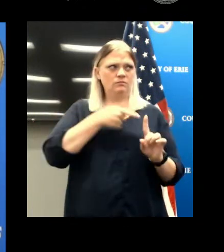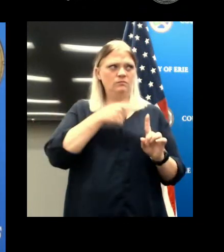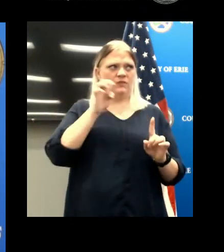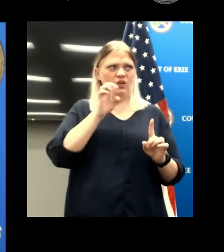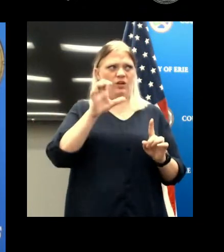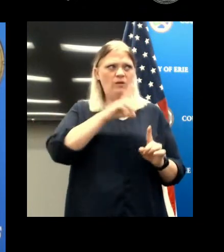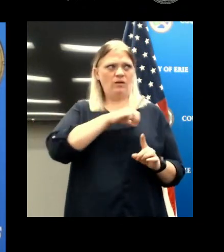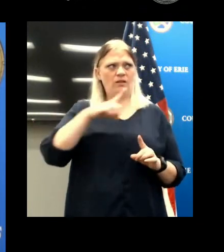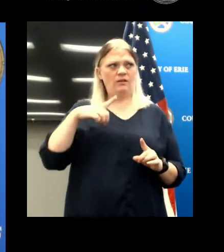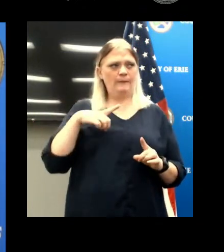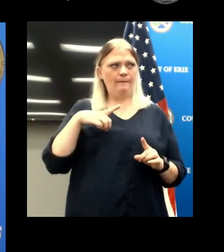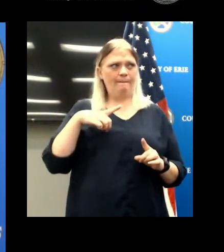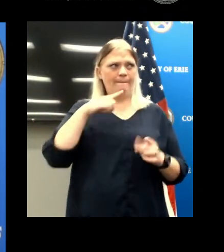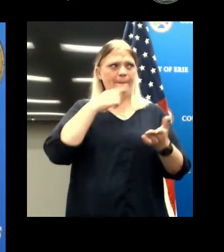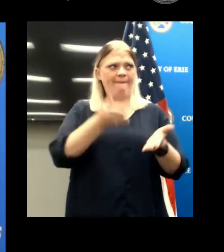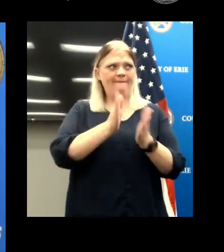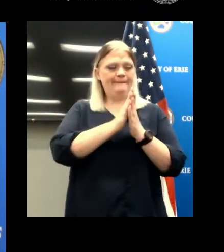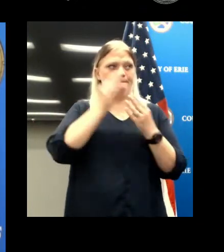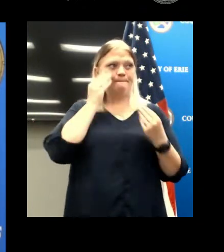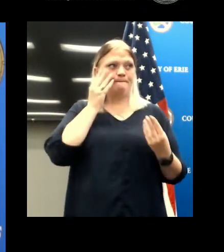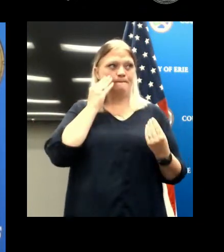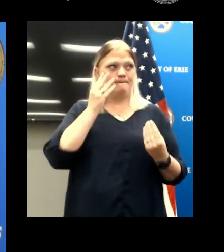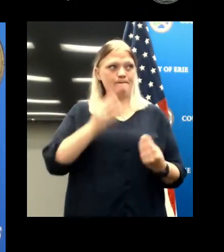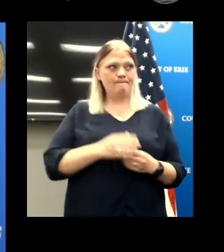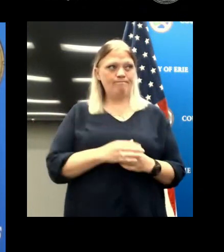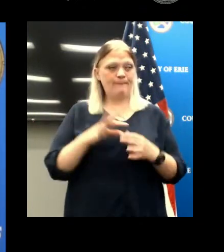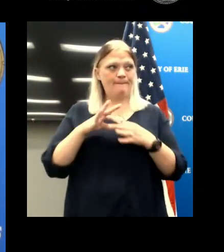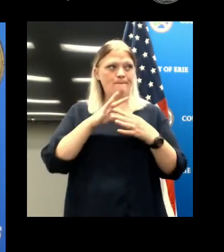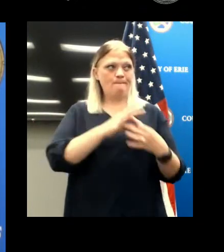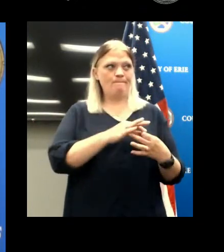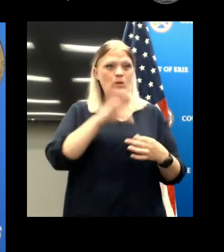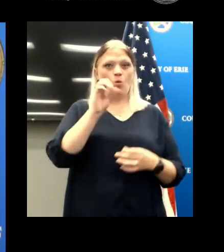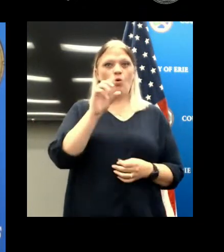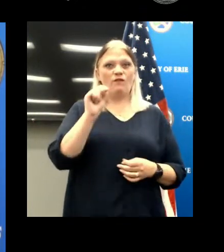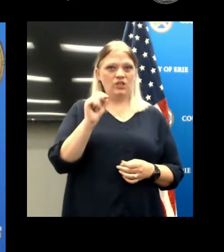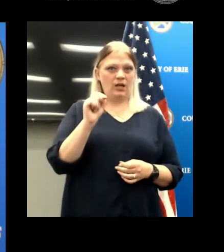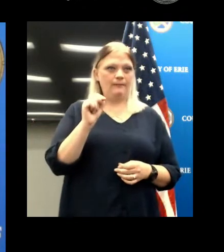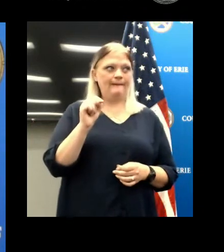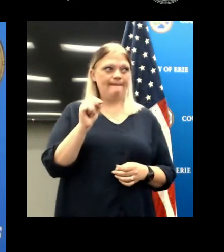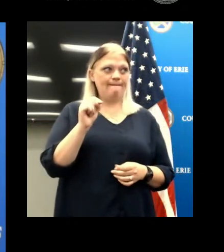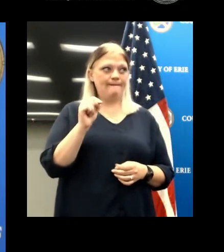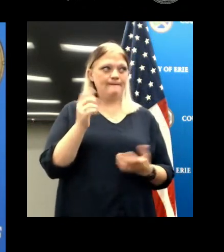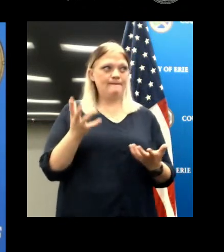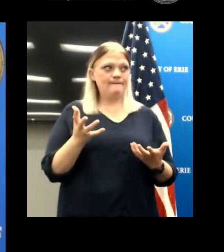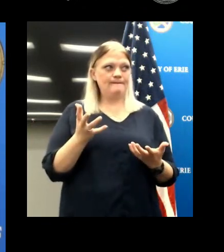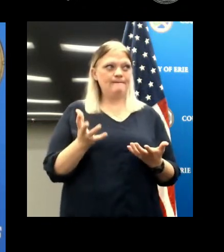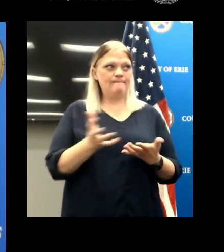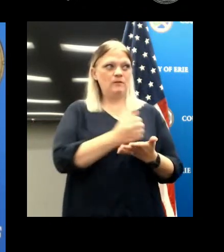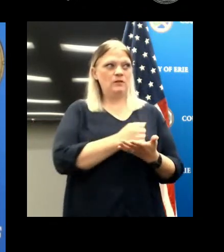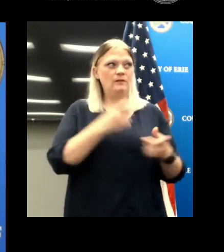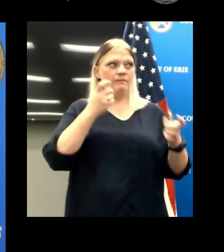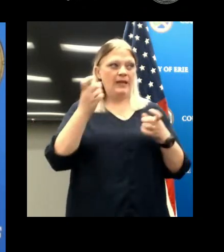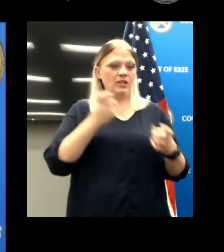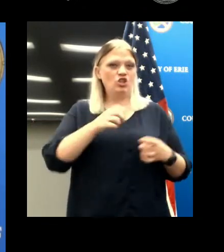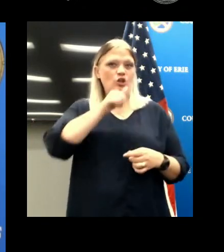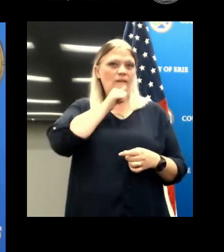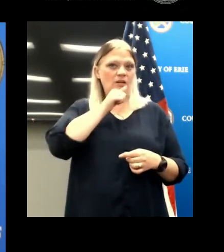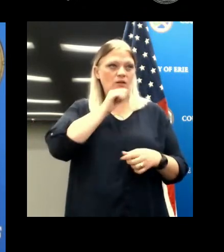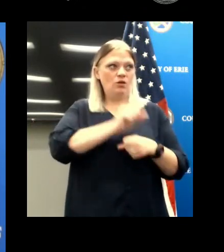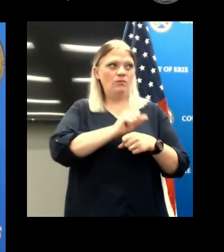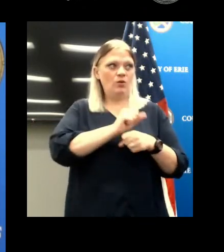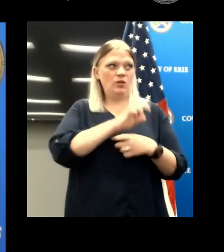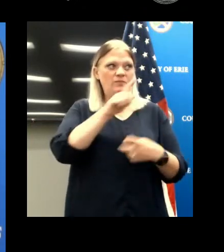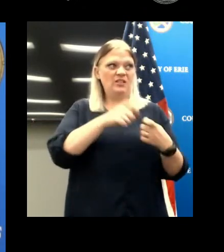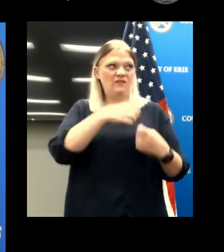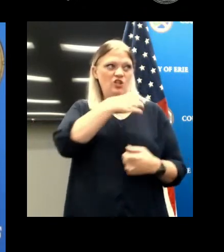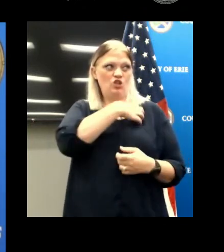County Legislature is requesting information regarding overtime accumulated by managerial confidential employees, particularly